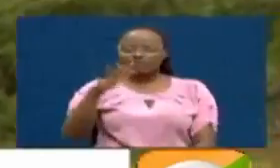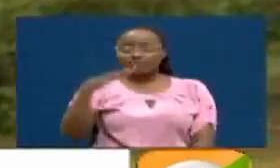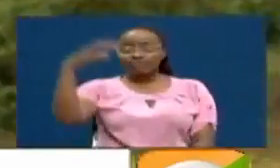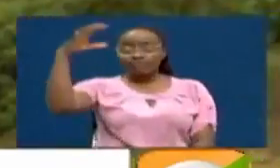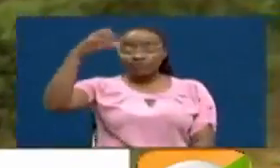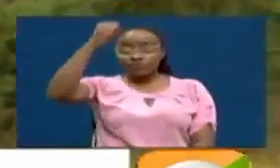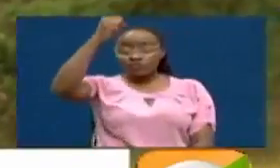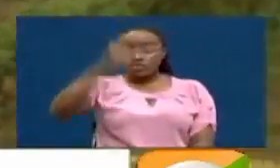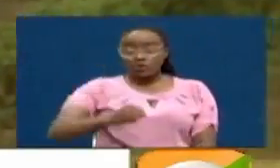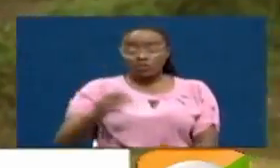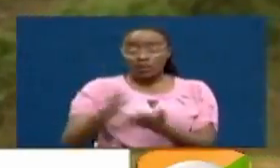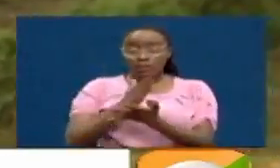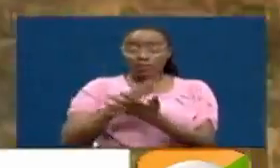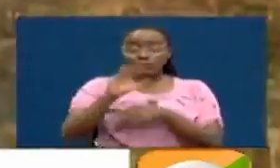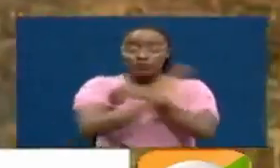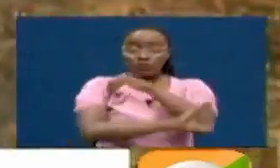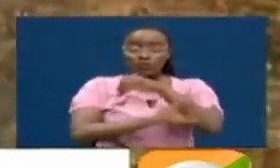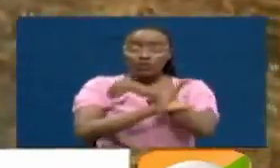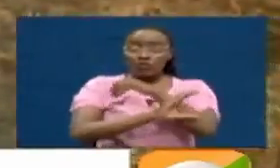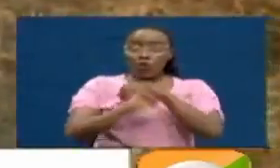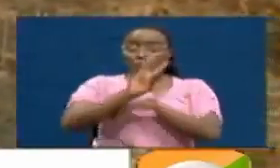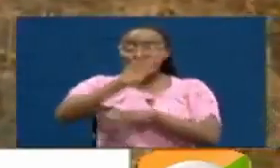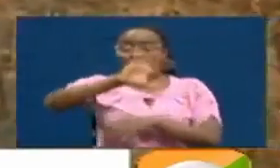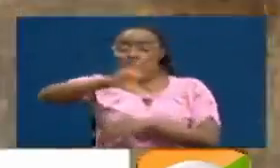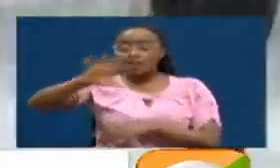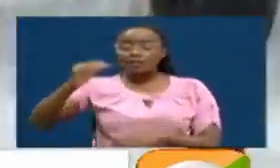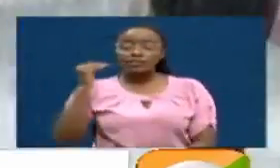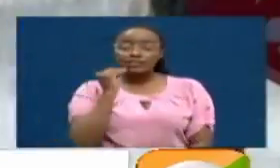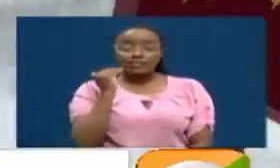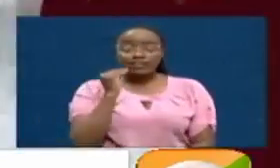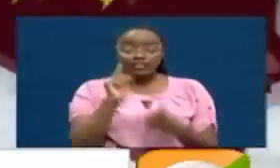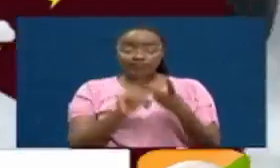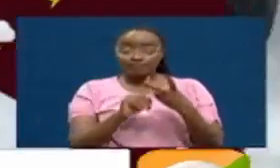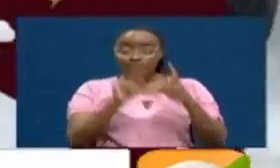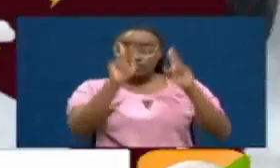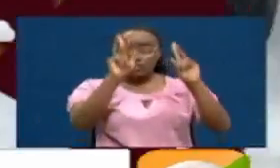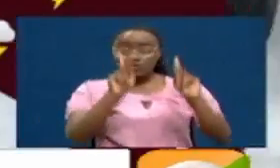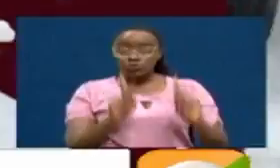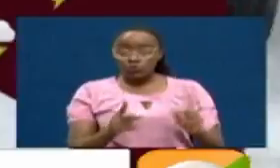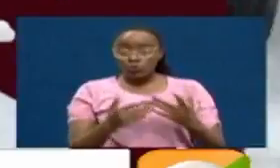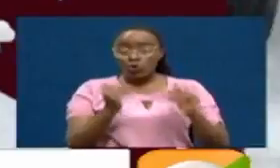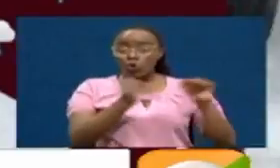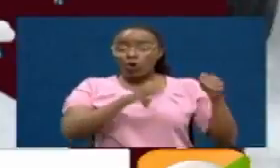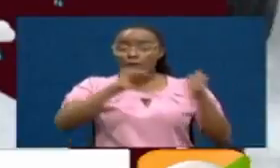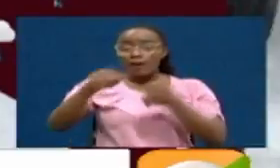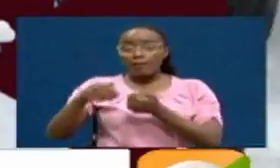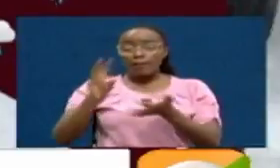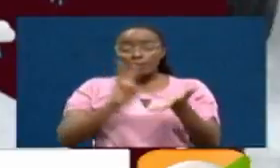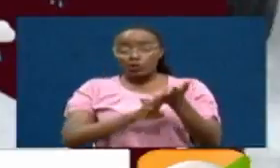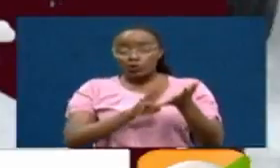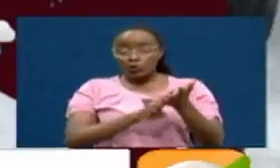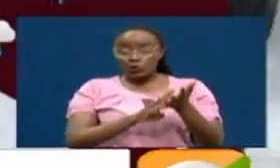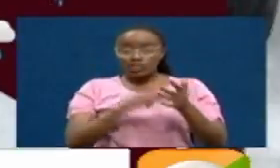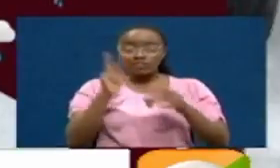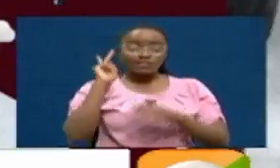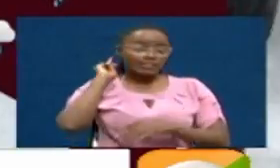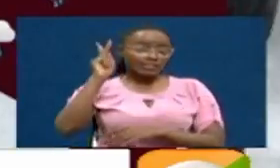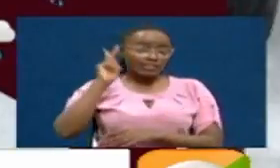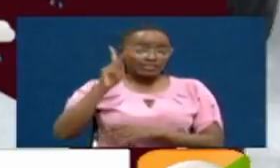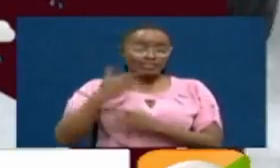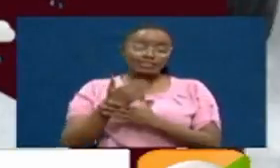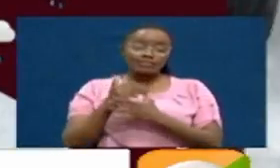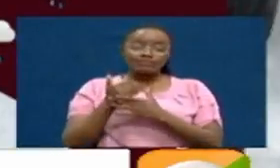part of the country. Western counties of Siaya, Kisumu, Homa Bay, Migori, Kisii,